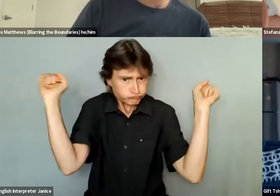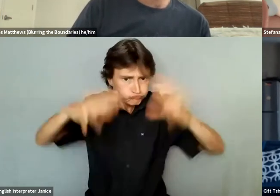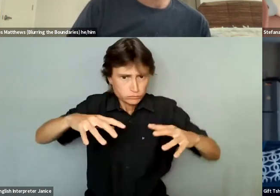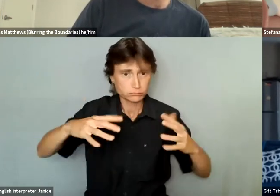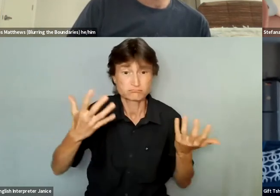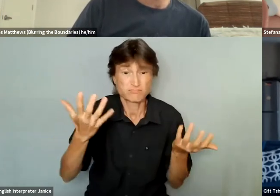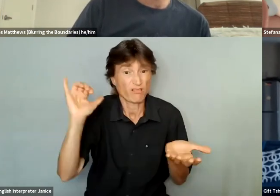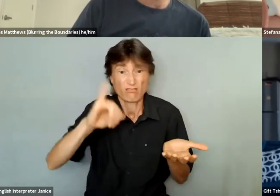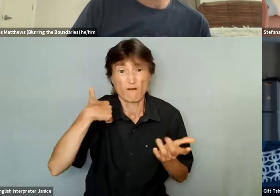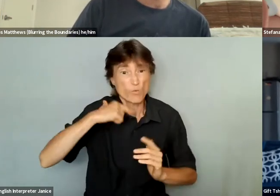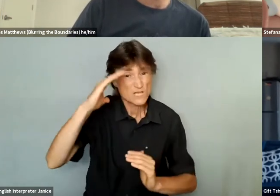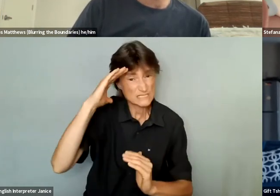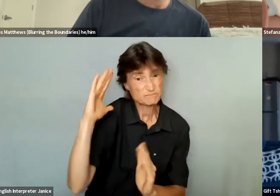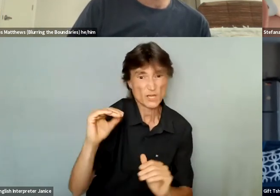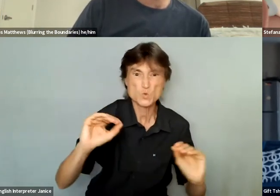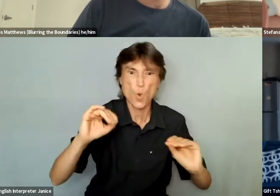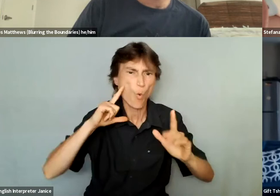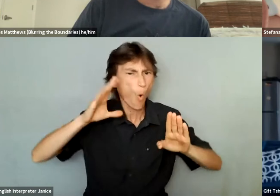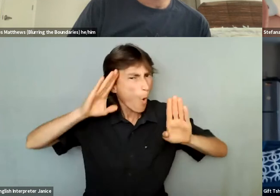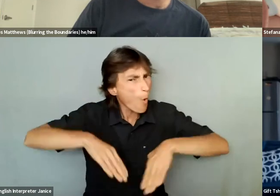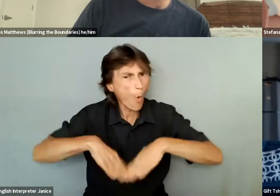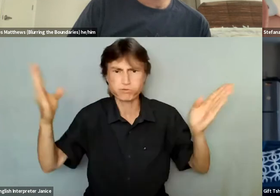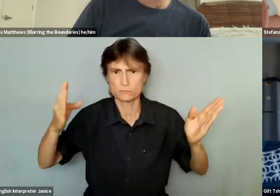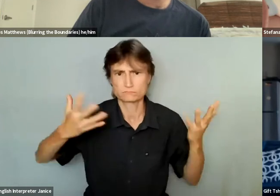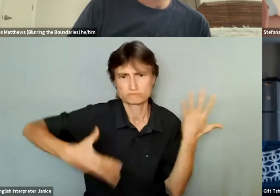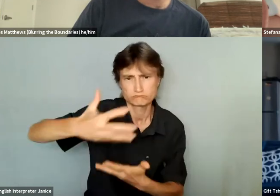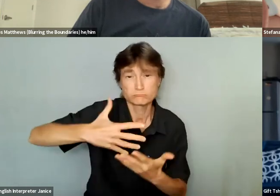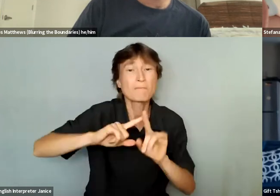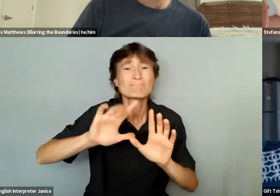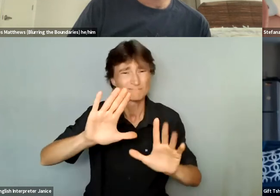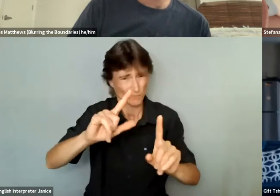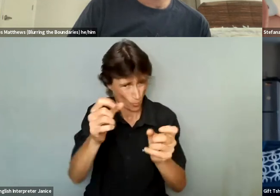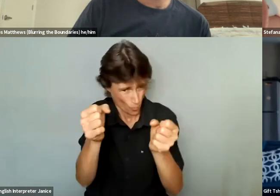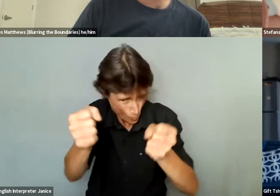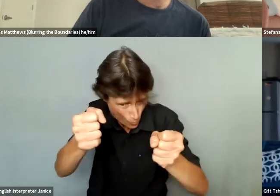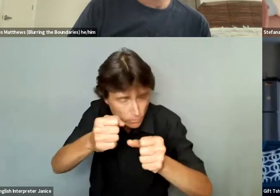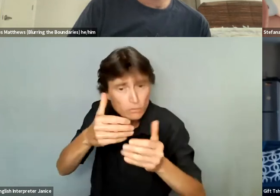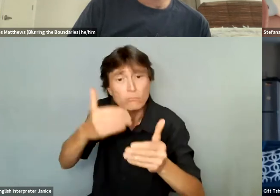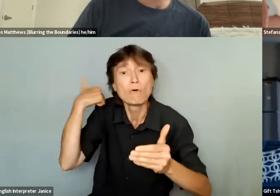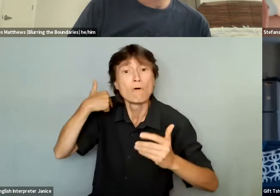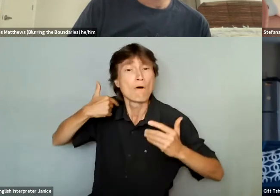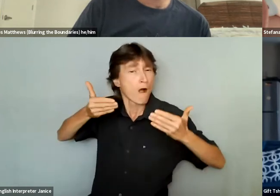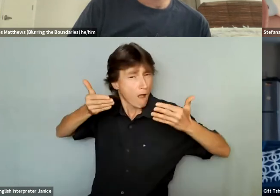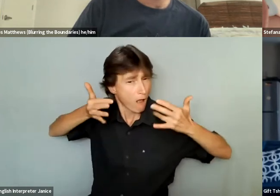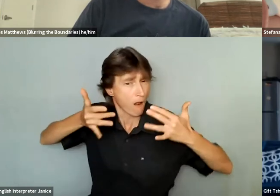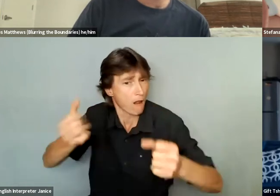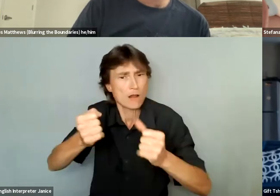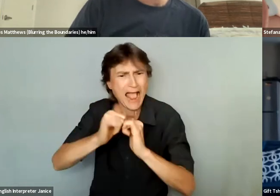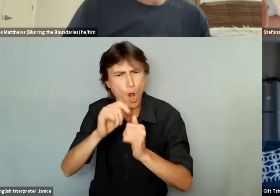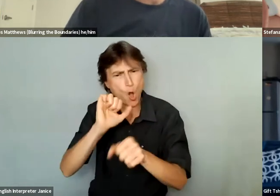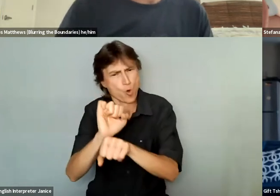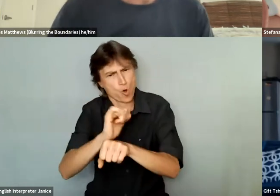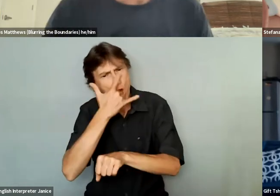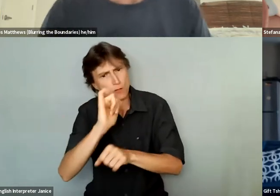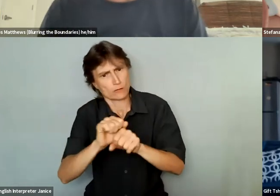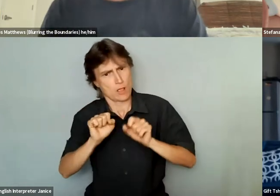get-go. Now, before I get too excited about talking about our improvisation approach, I'd just